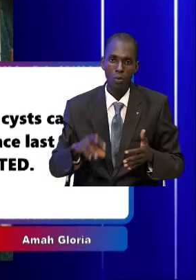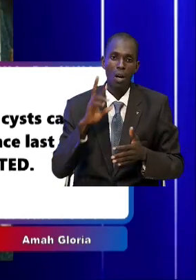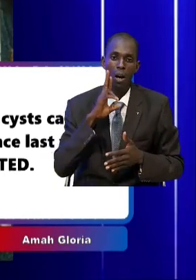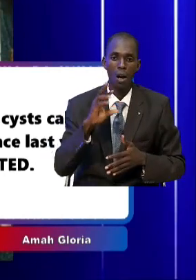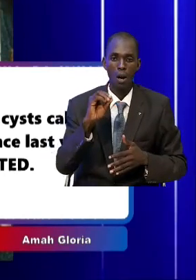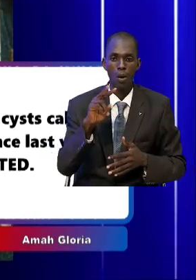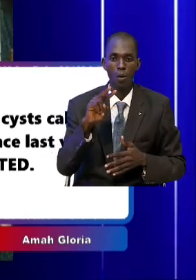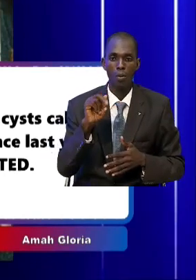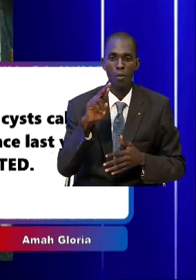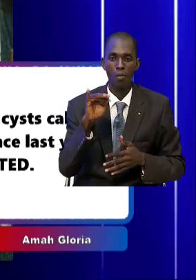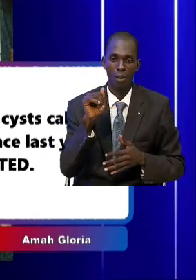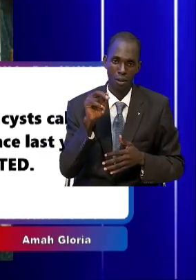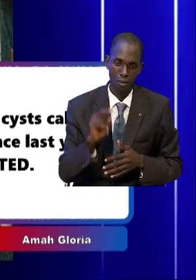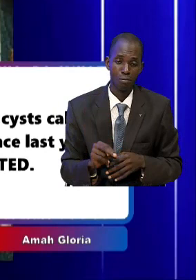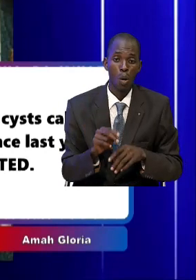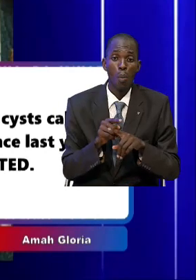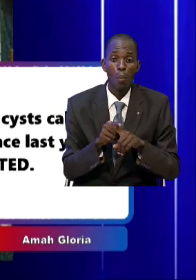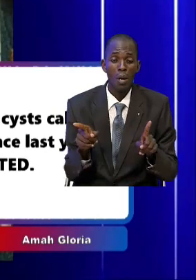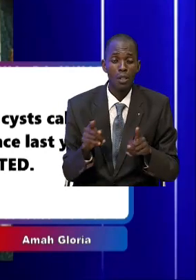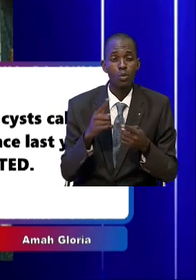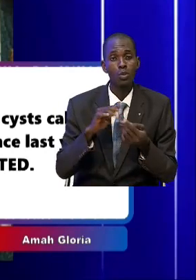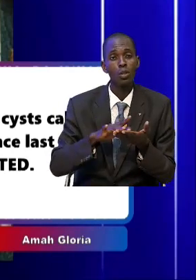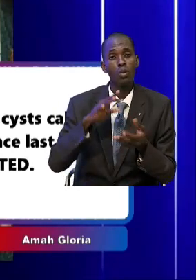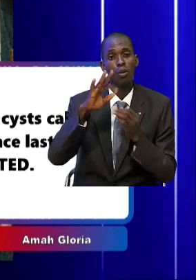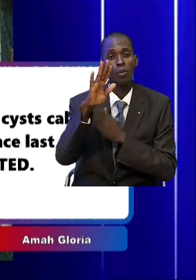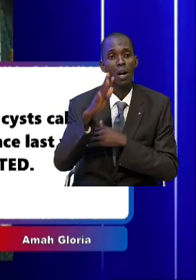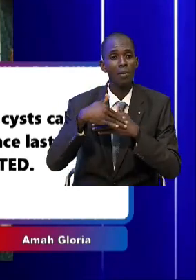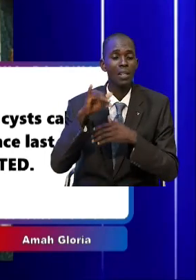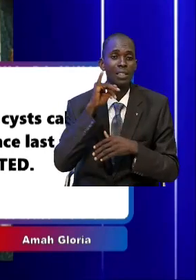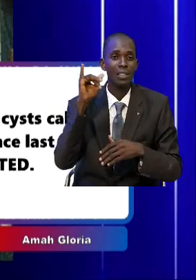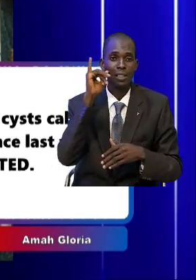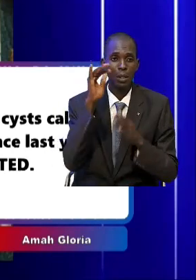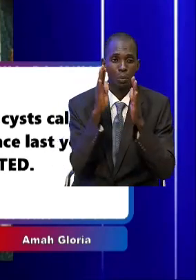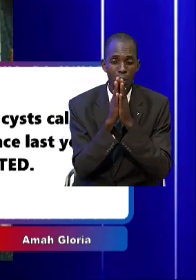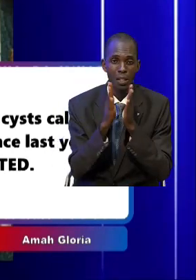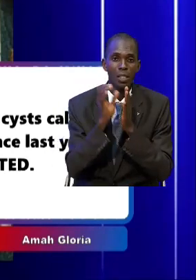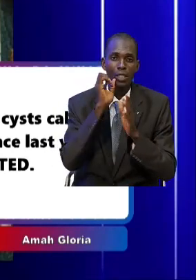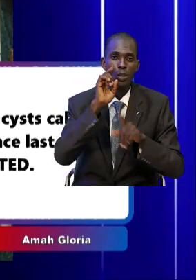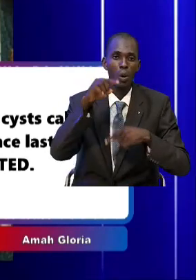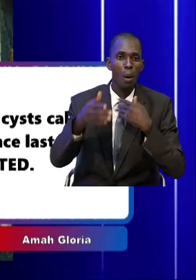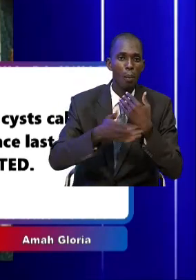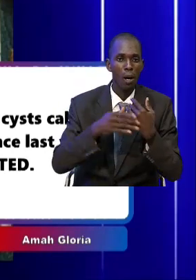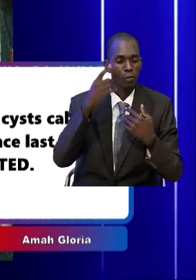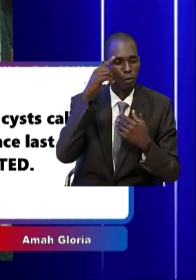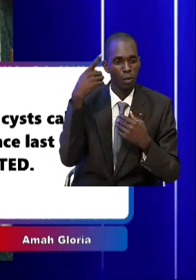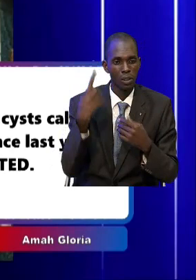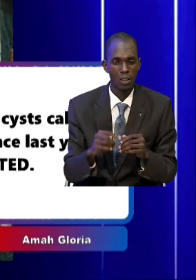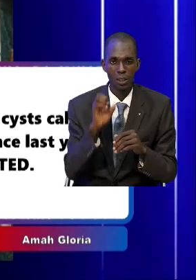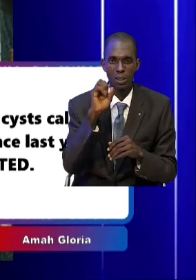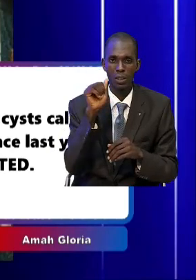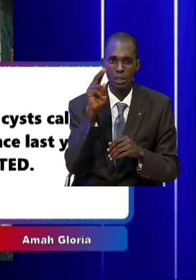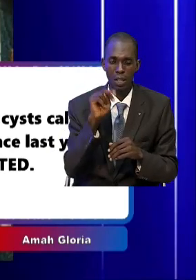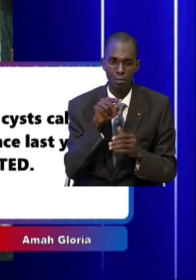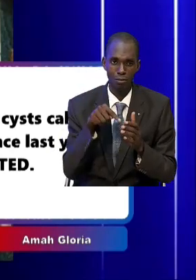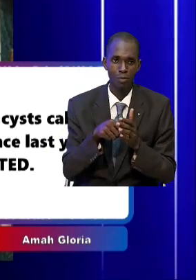to the glory of God, after yesterday's prayer, she went back for the scan this morning.